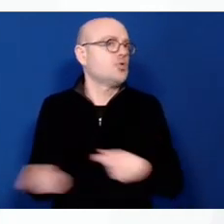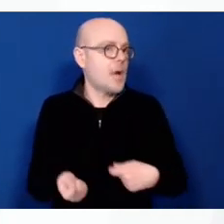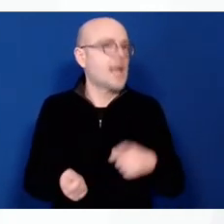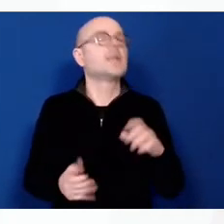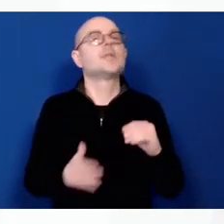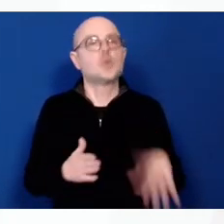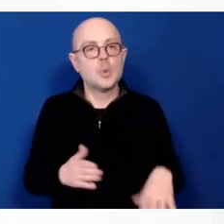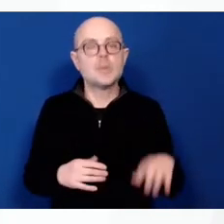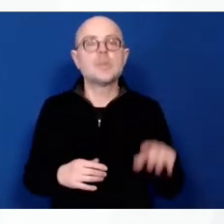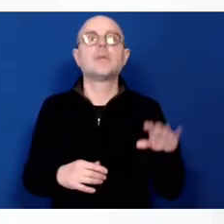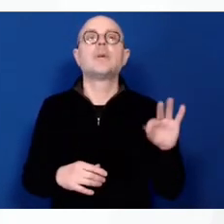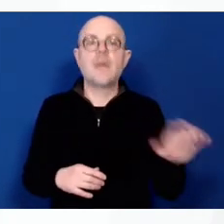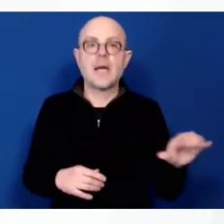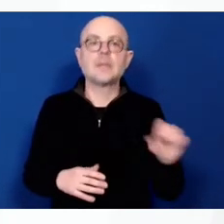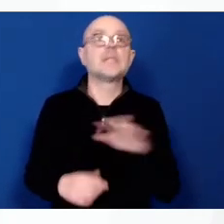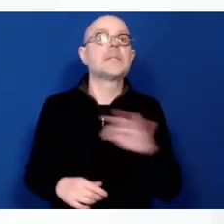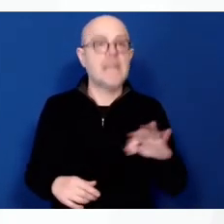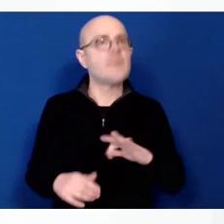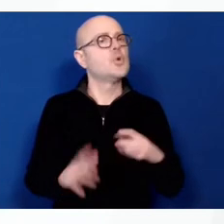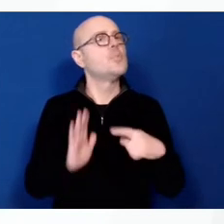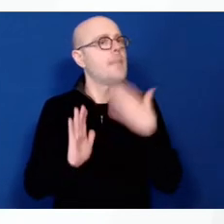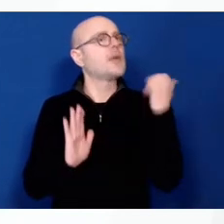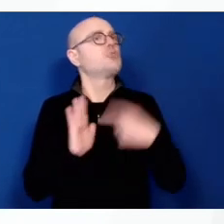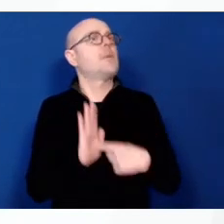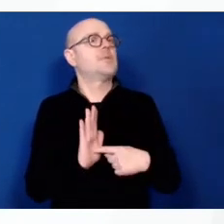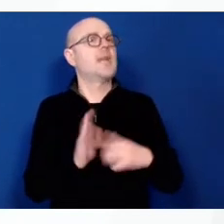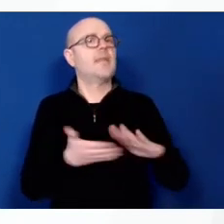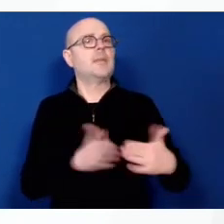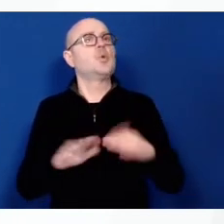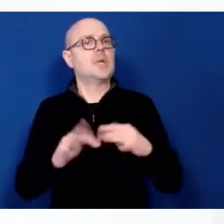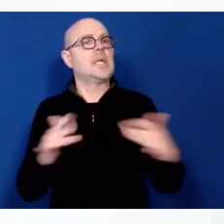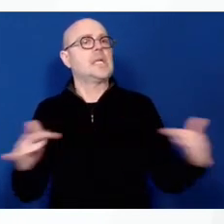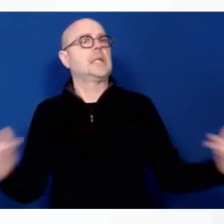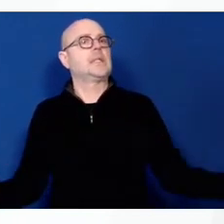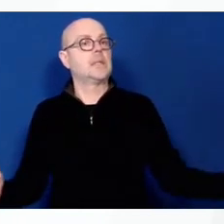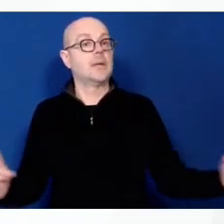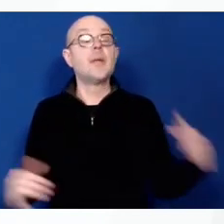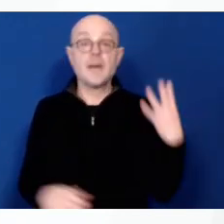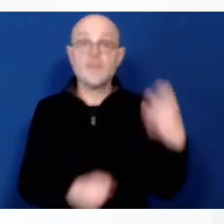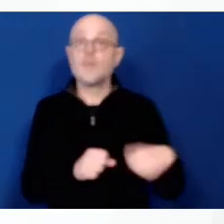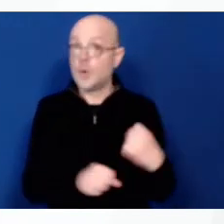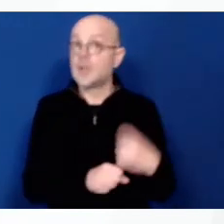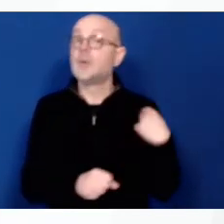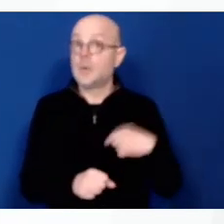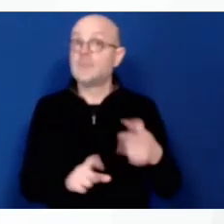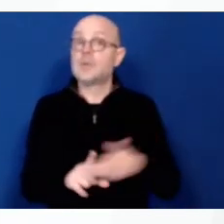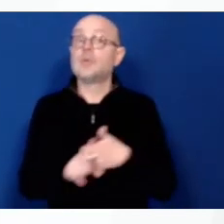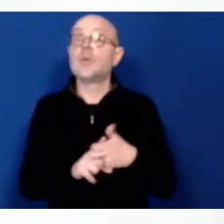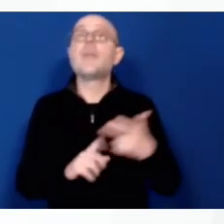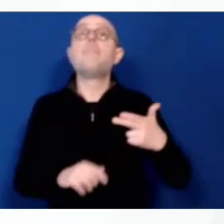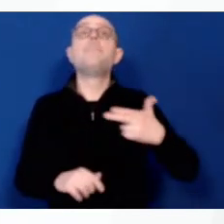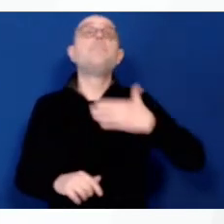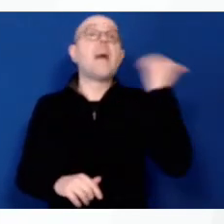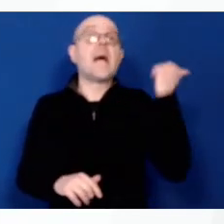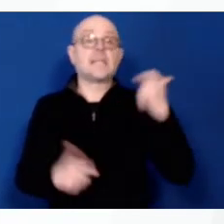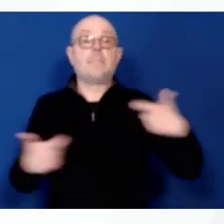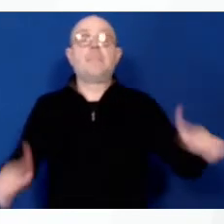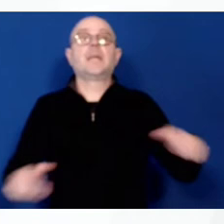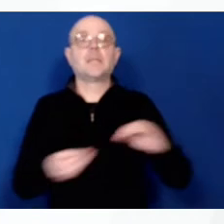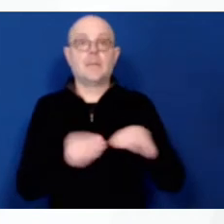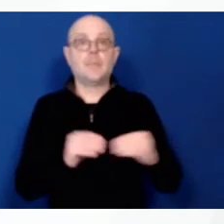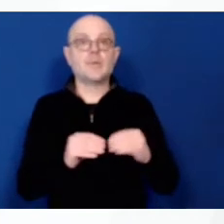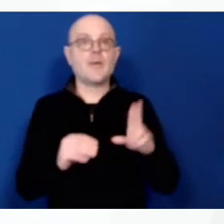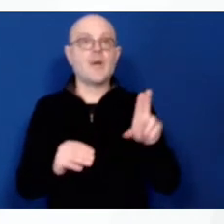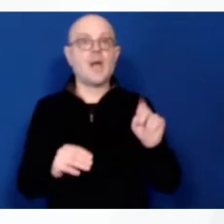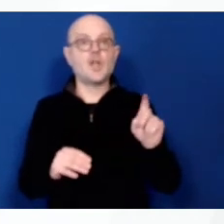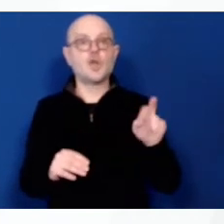better represent our communities. In the past 4 years, we have recruited the highest numbers and percentages of underrepresented